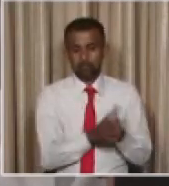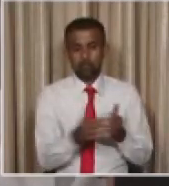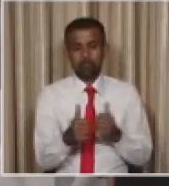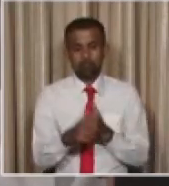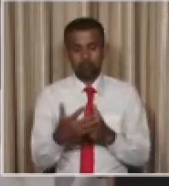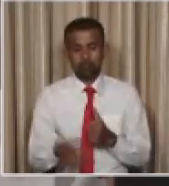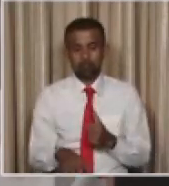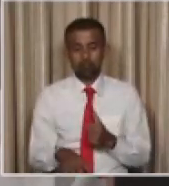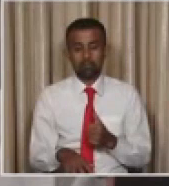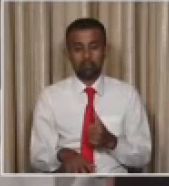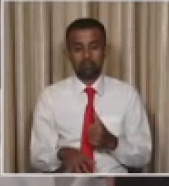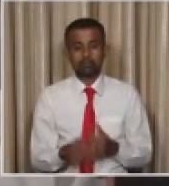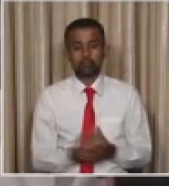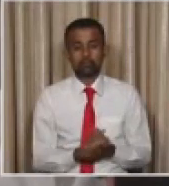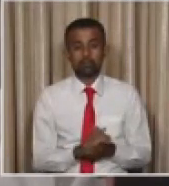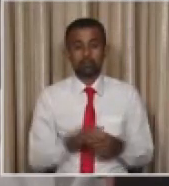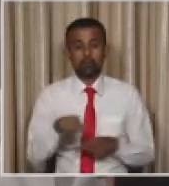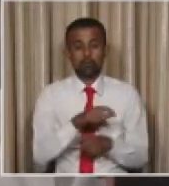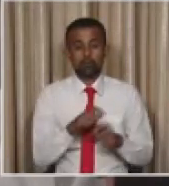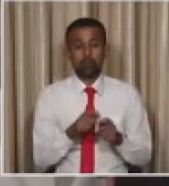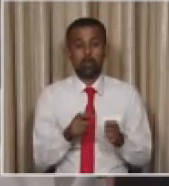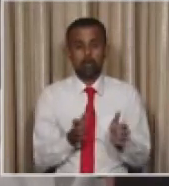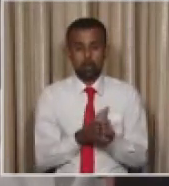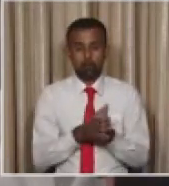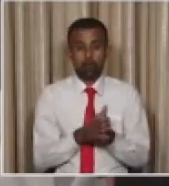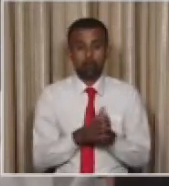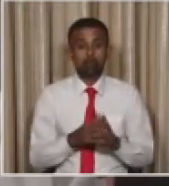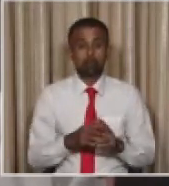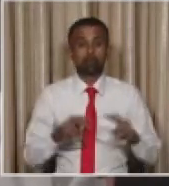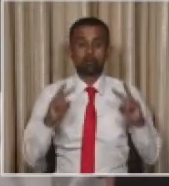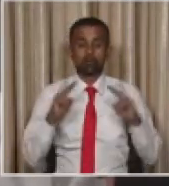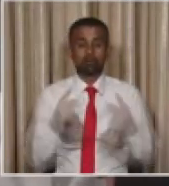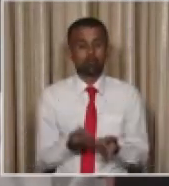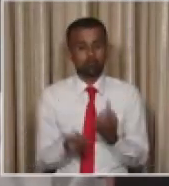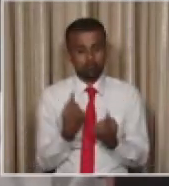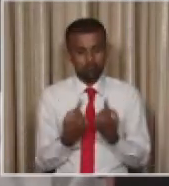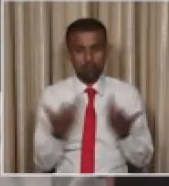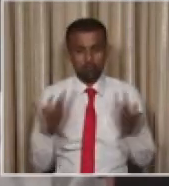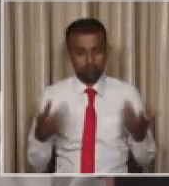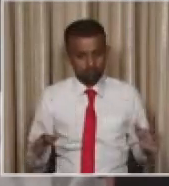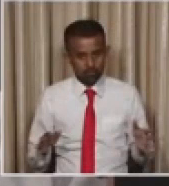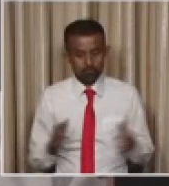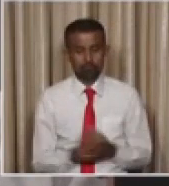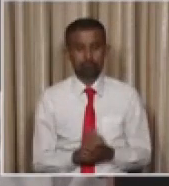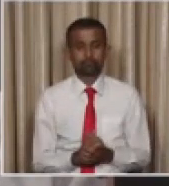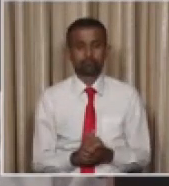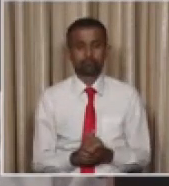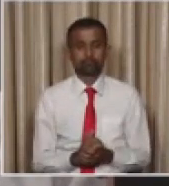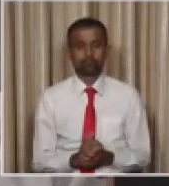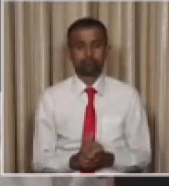used in a constitution is not sufficient to ascertain the values that are embodied in a constitution or its